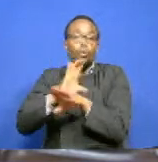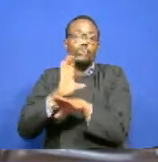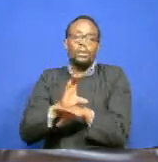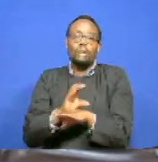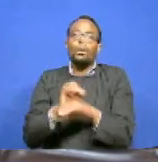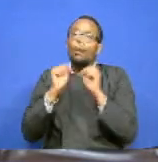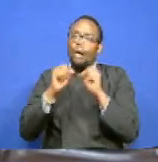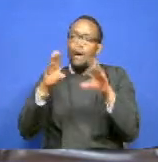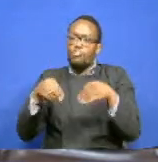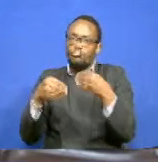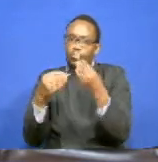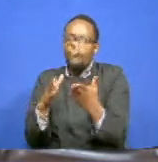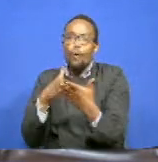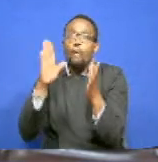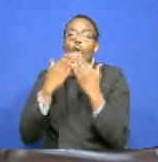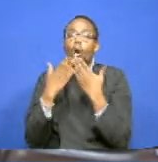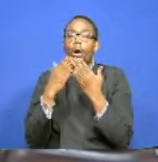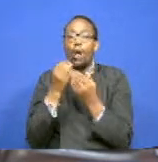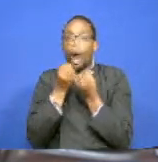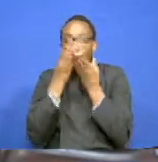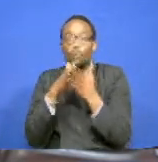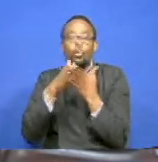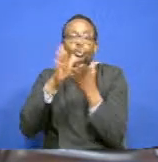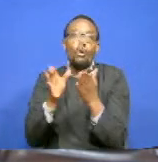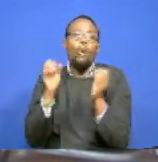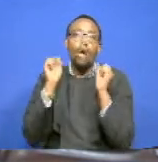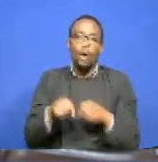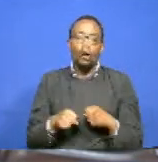we'll provide you more information.